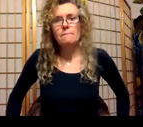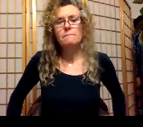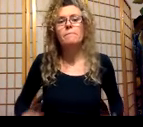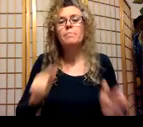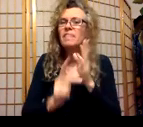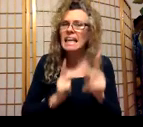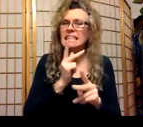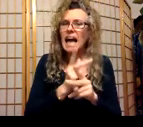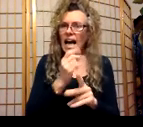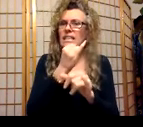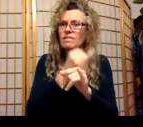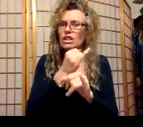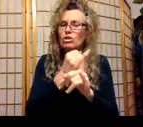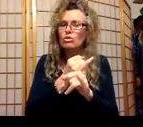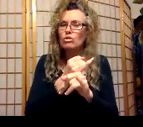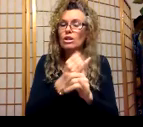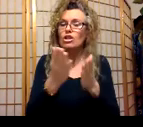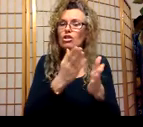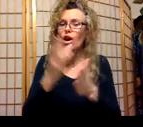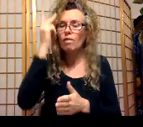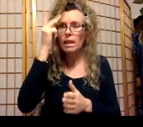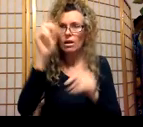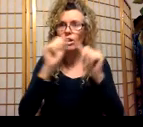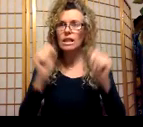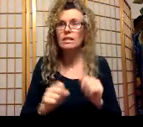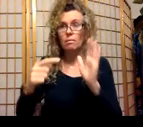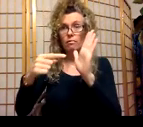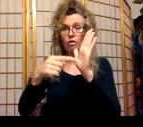These kinds of institutions serve the political system.